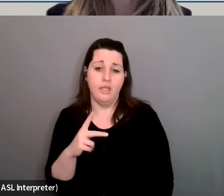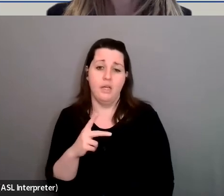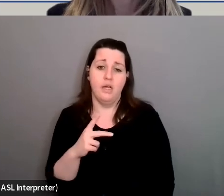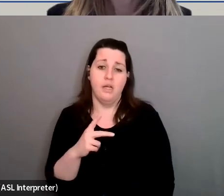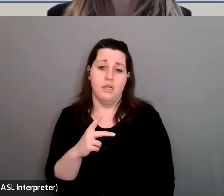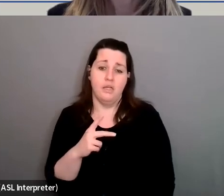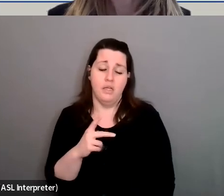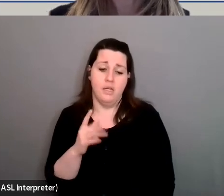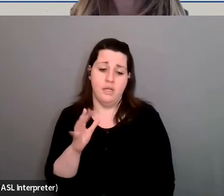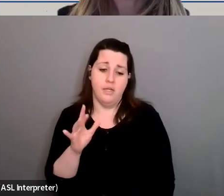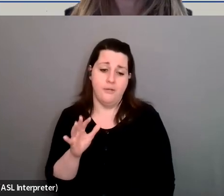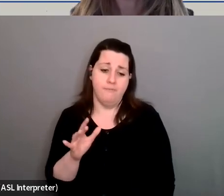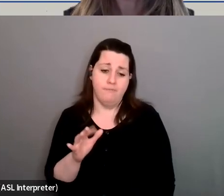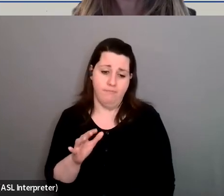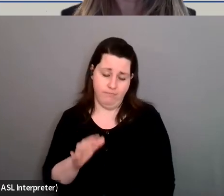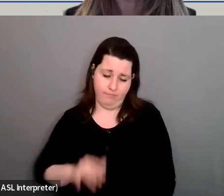see here.